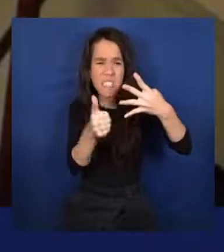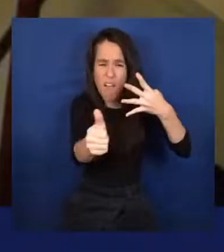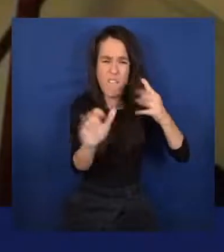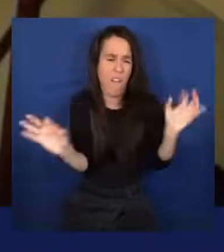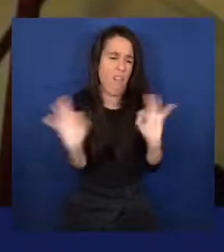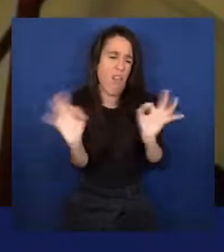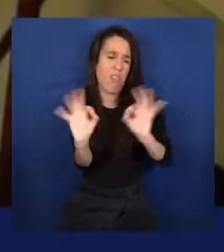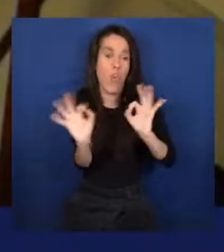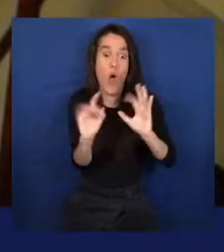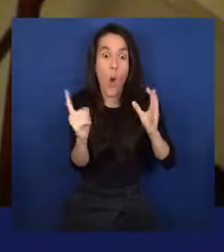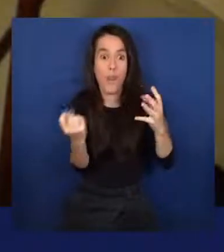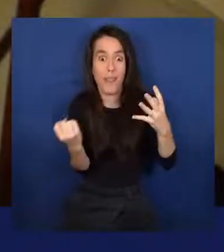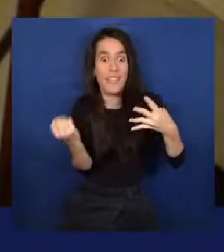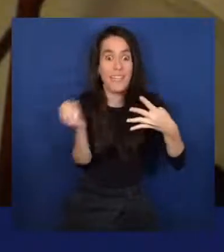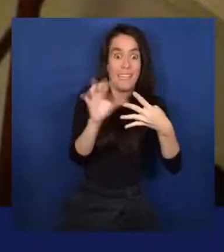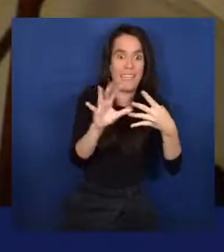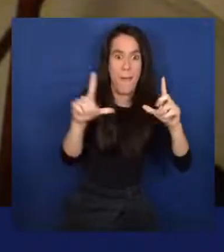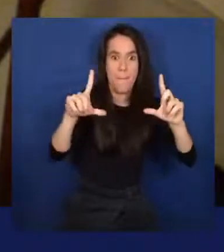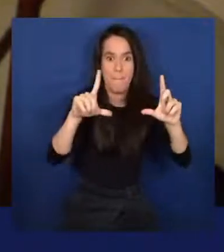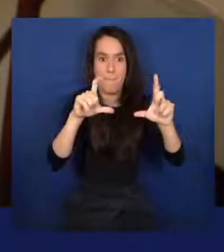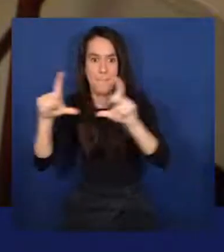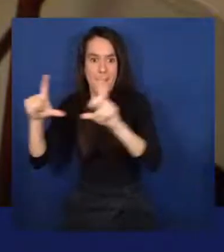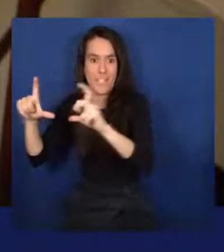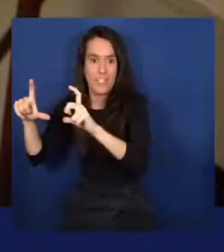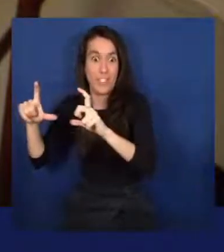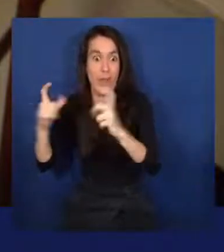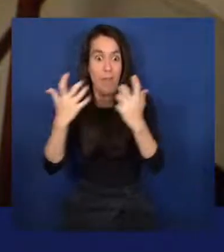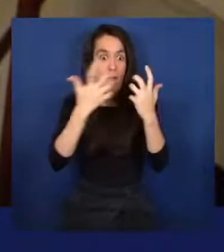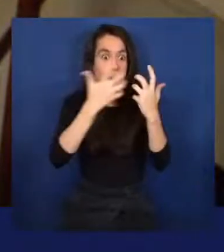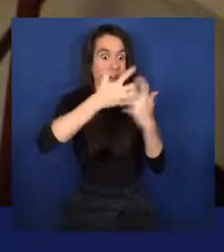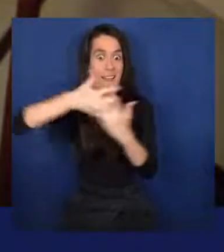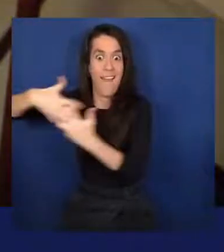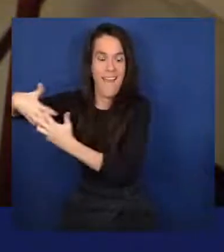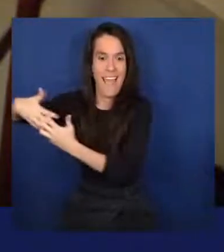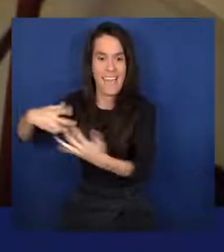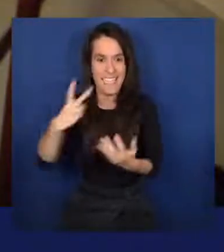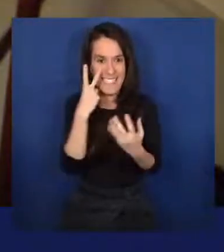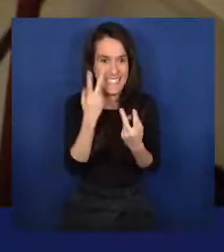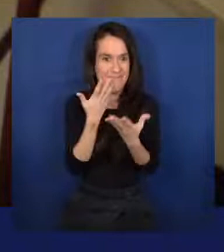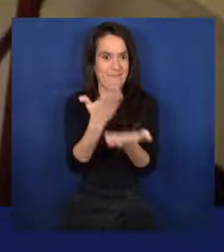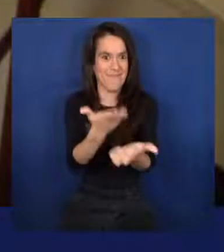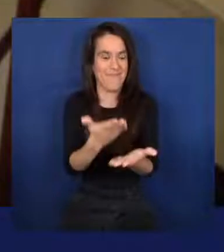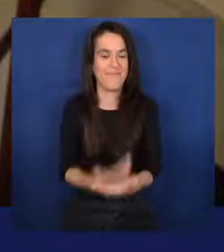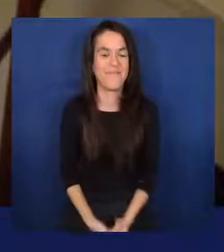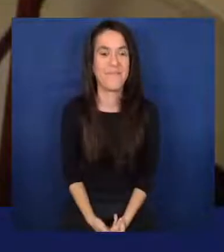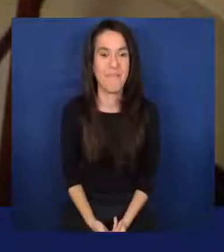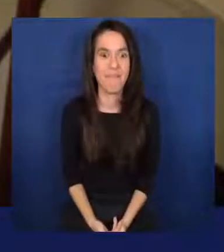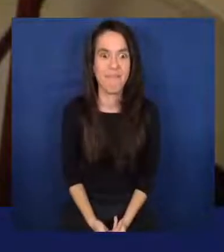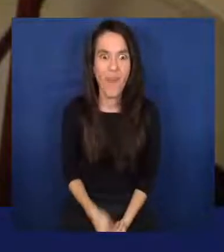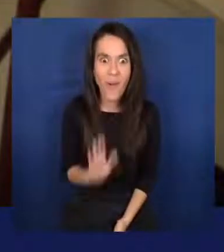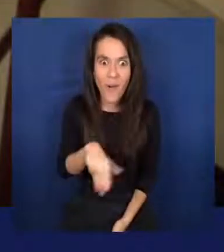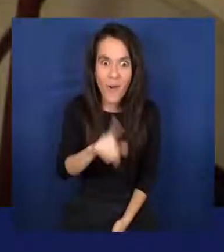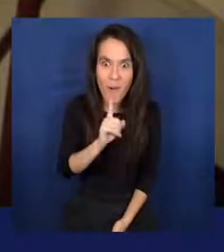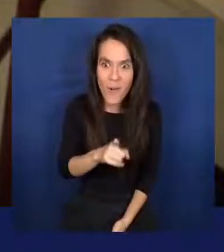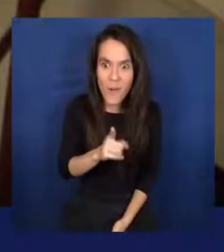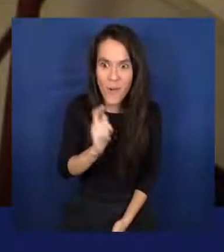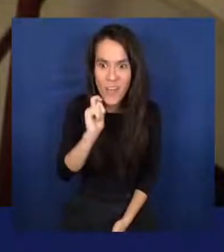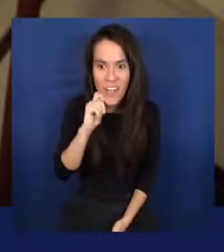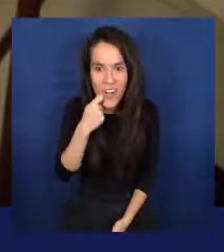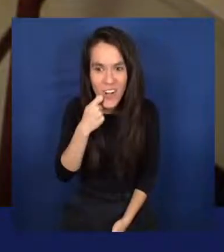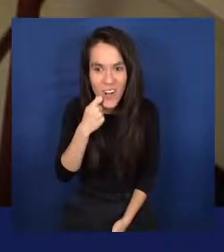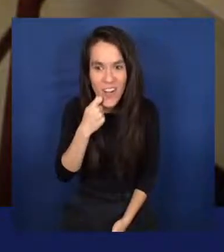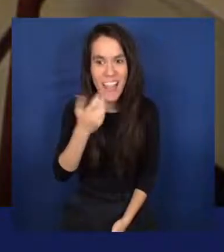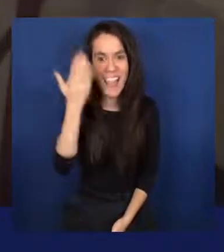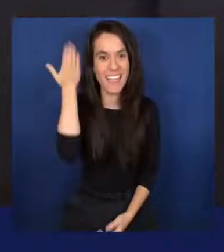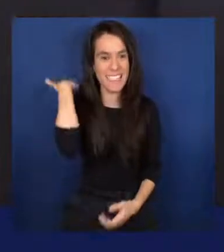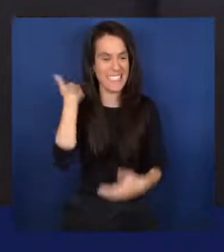an answer back. So without programming, you get actually the answer. This is really cool. I mean, I literally had this problem the other day.